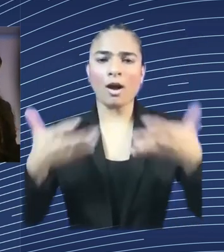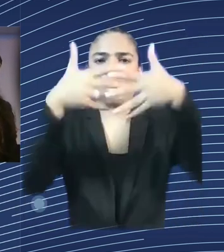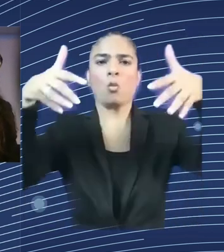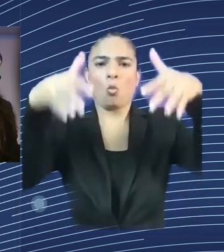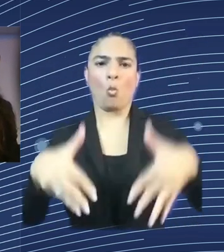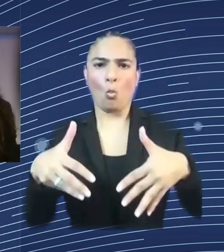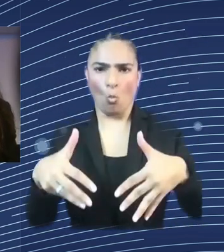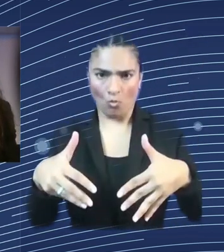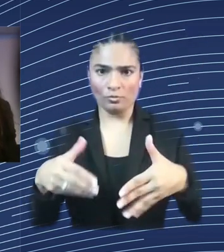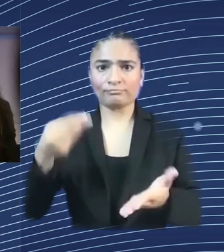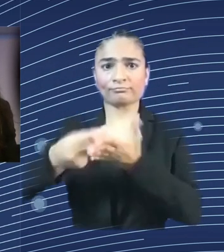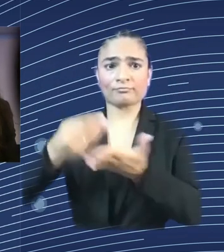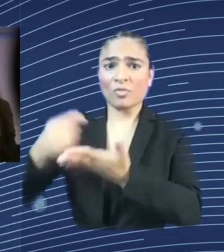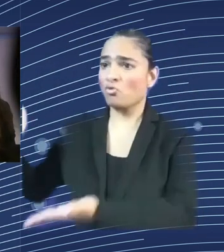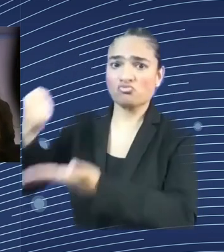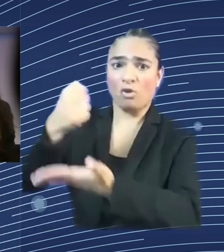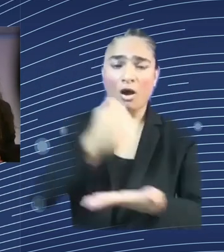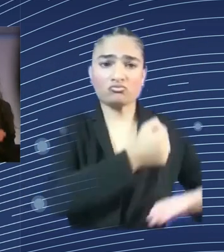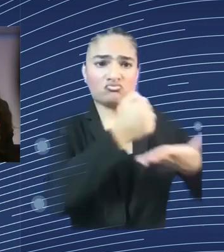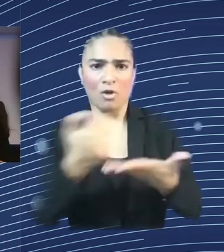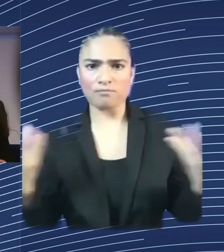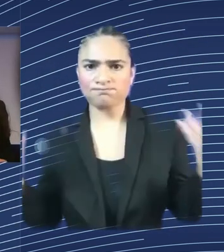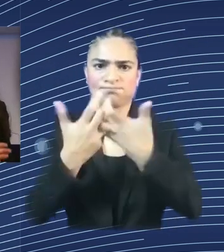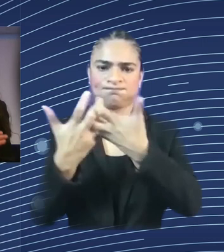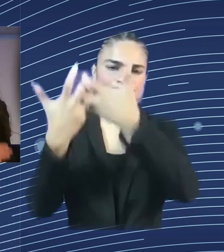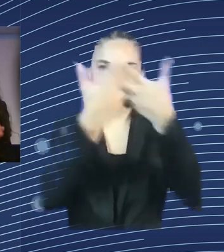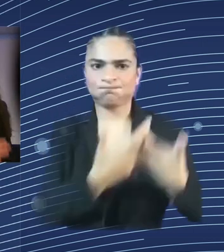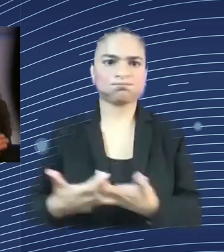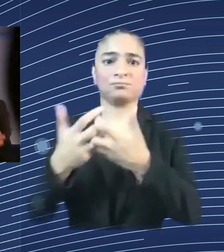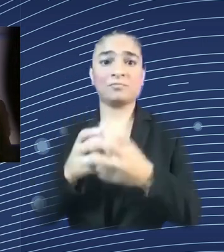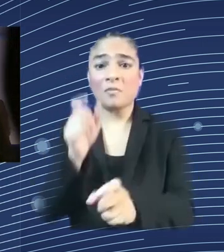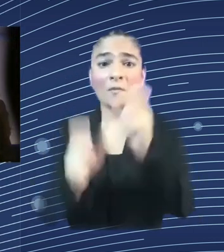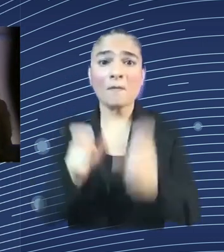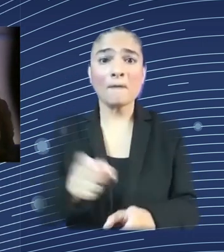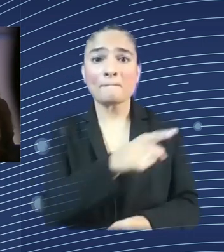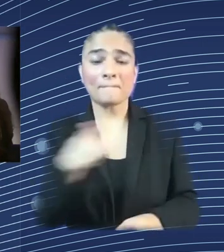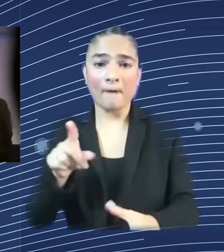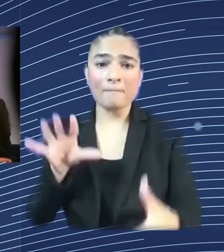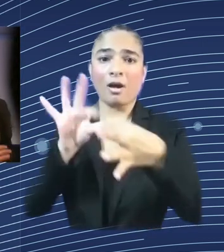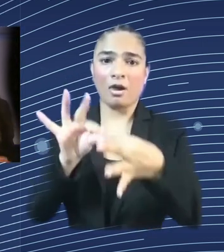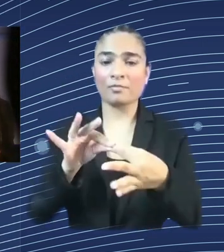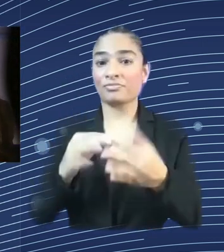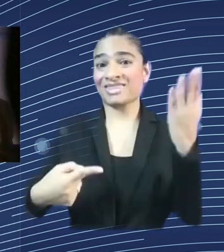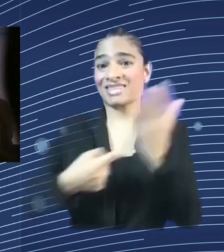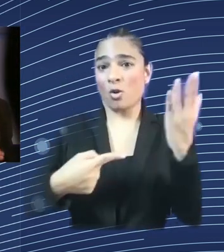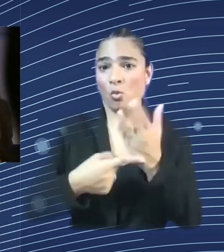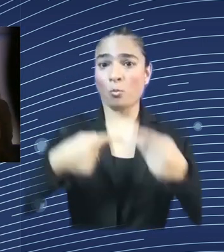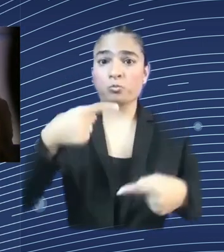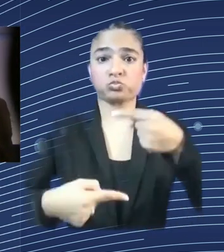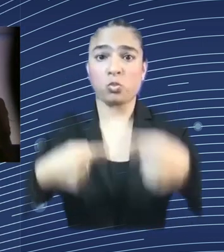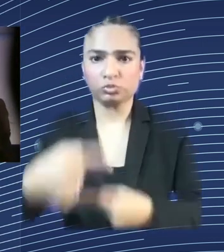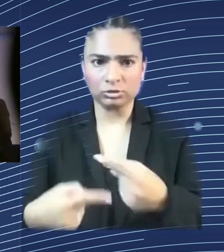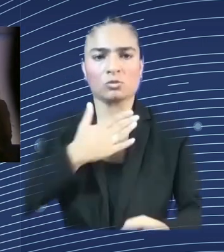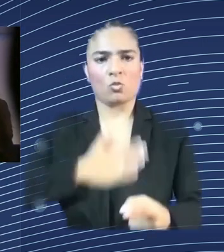IA, and it's basically making sure that technology has all these checkpoints where we need to control and mitigate